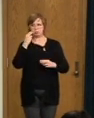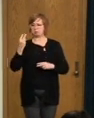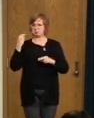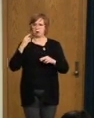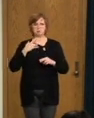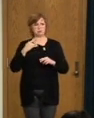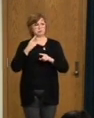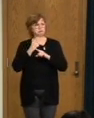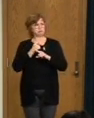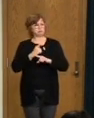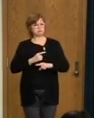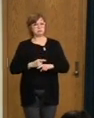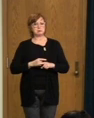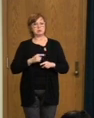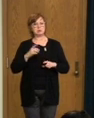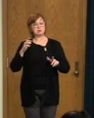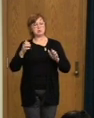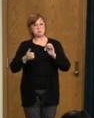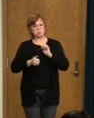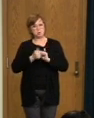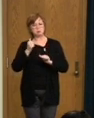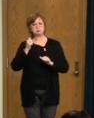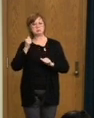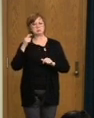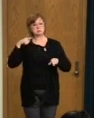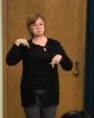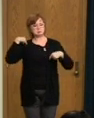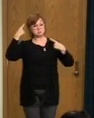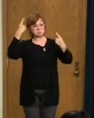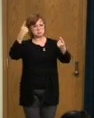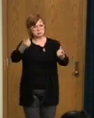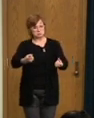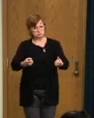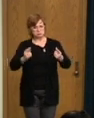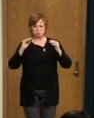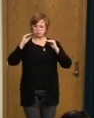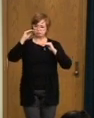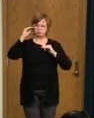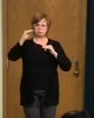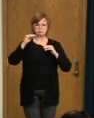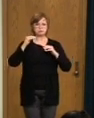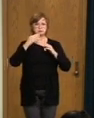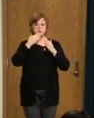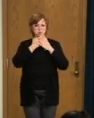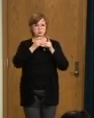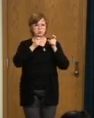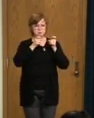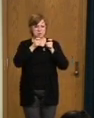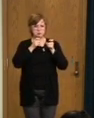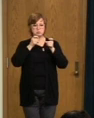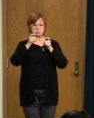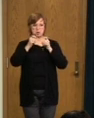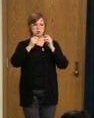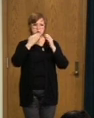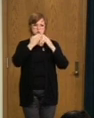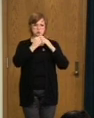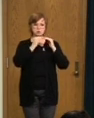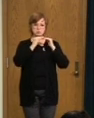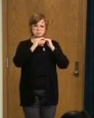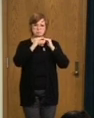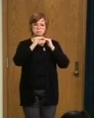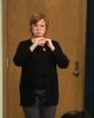by and large, Saskatchewan has managed its way through this COVID pandemic in a very